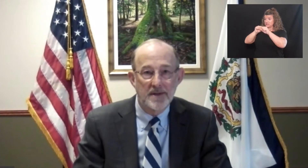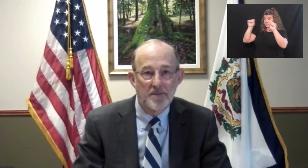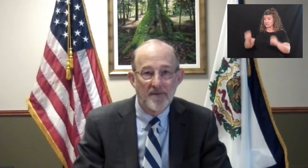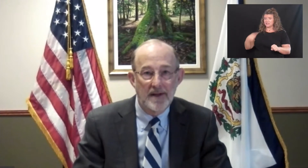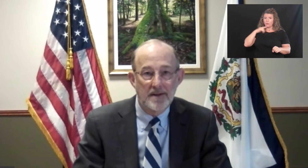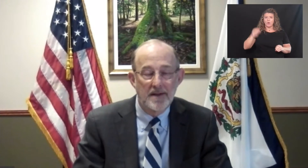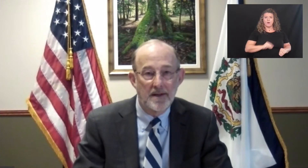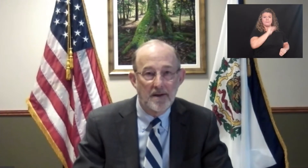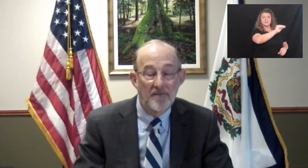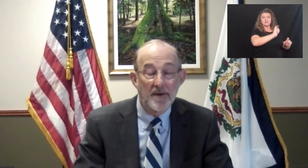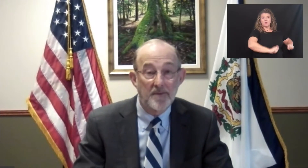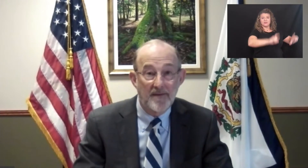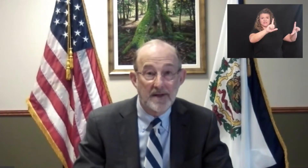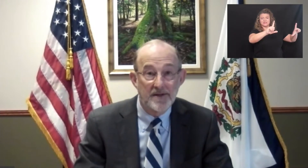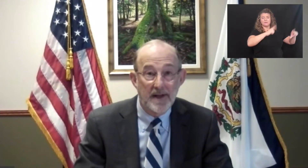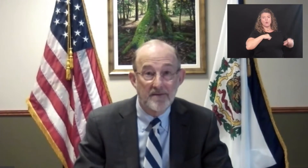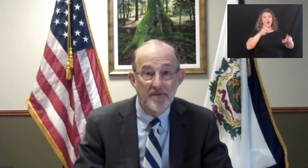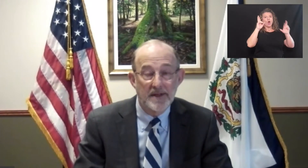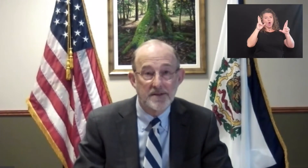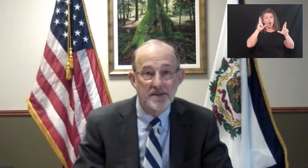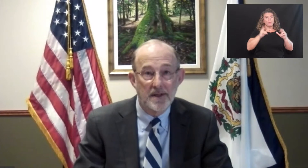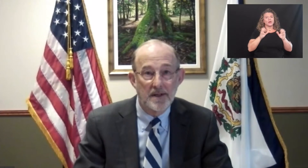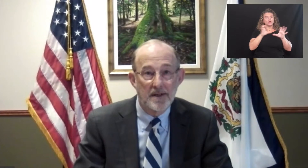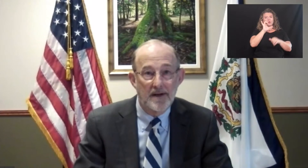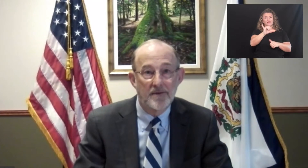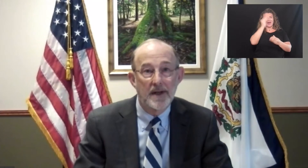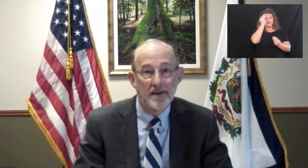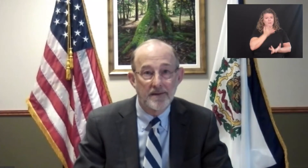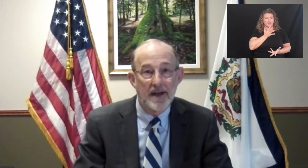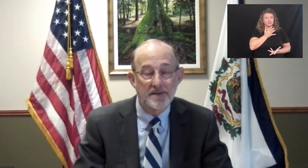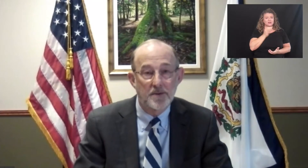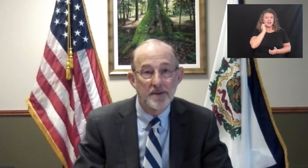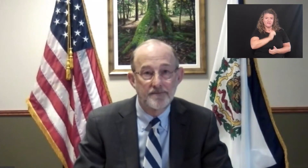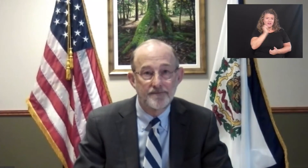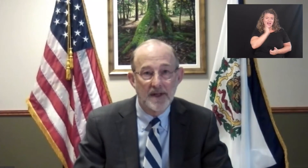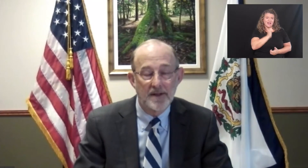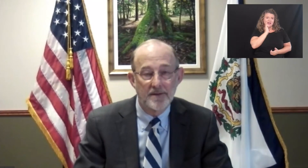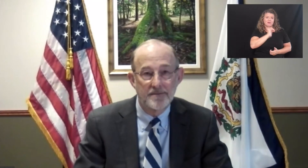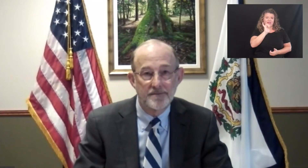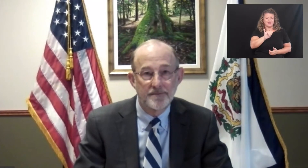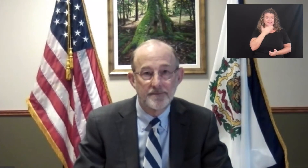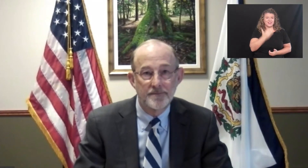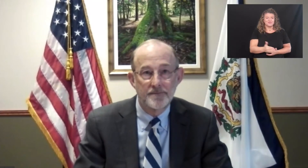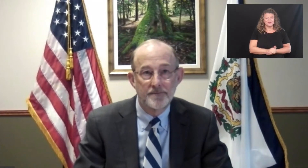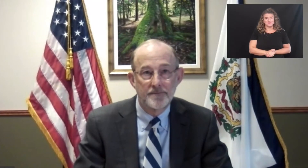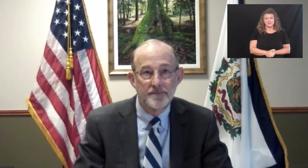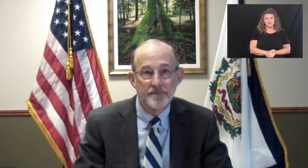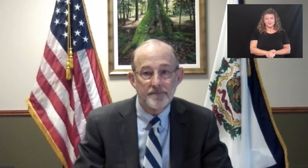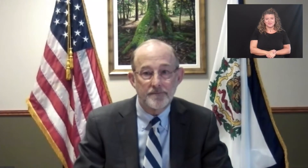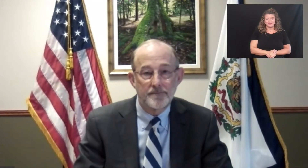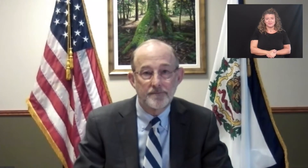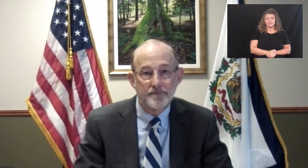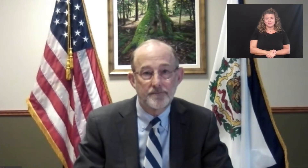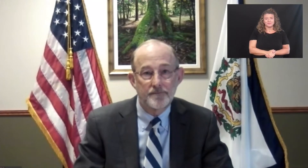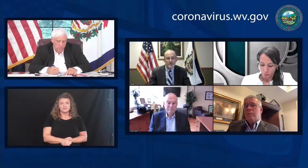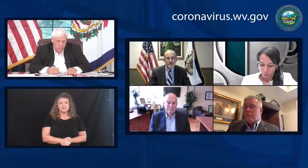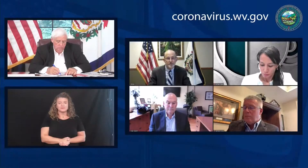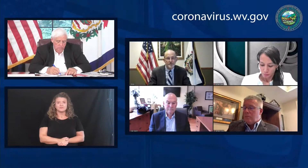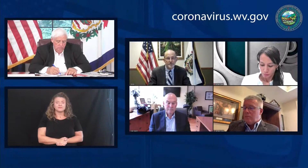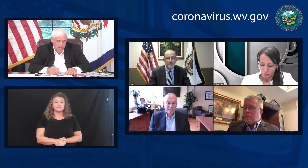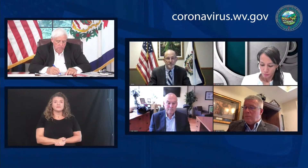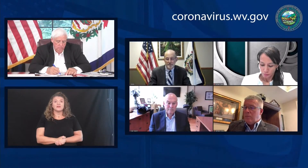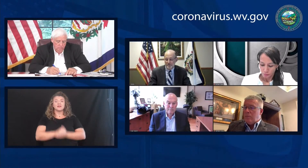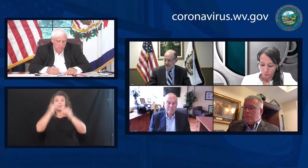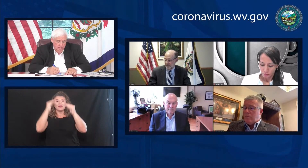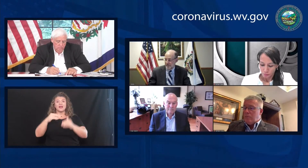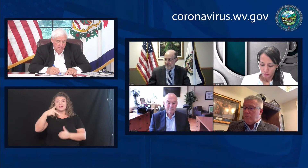on that Wednesday, hopefully provide you that information every day on the dashboard. Thank you. All right, thank you, Andy. Next to